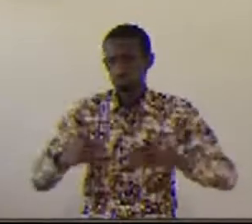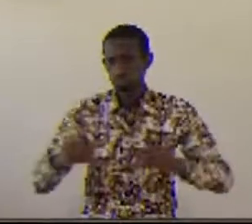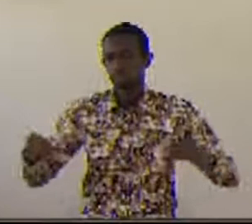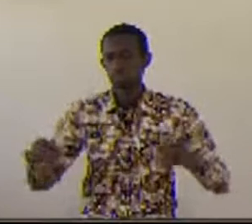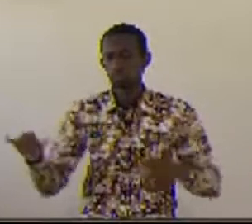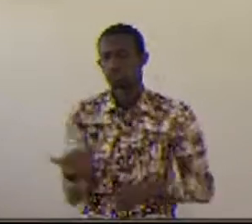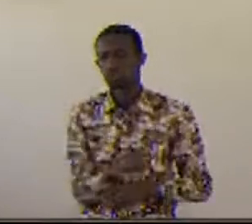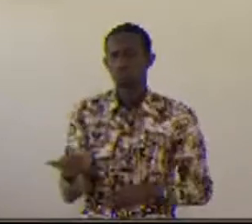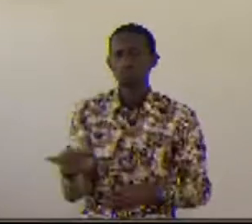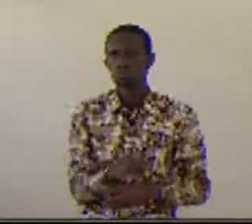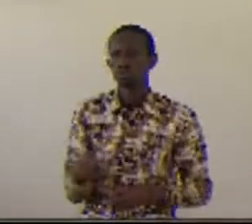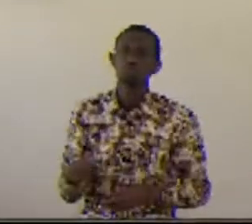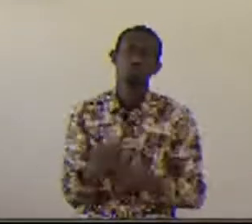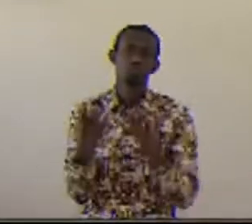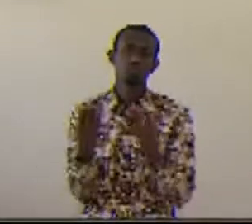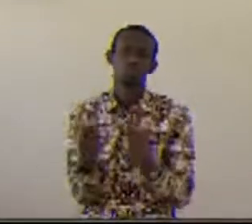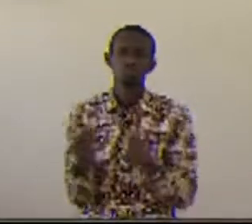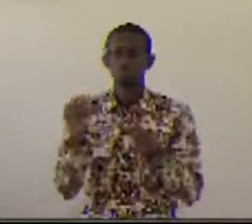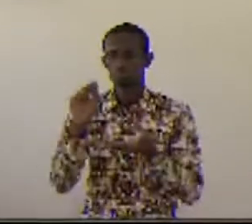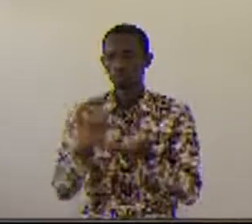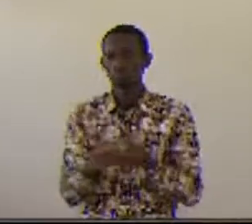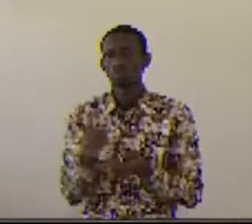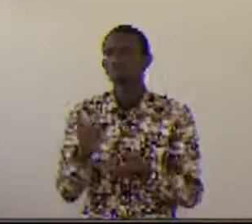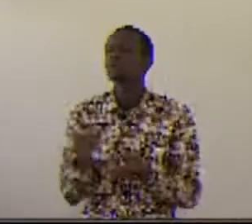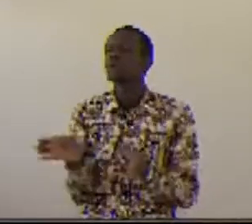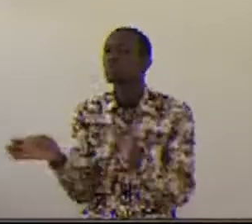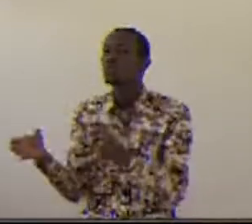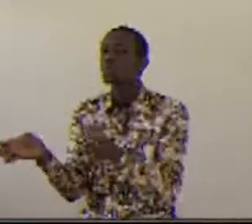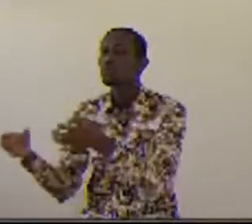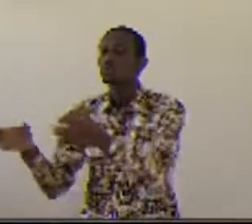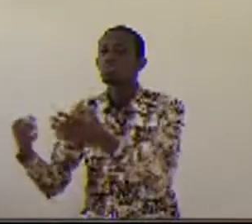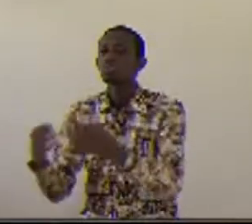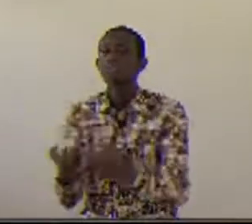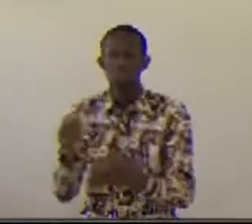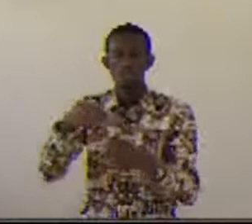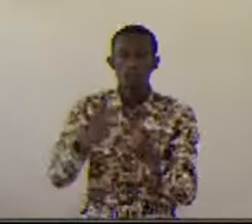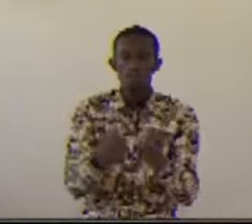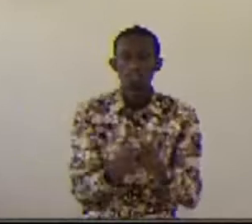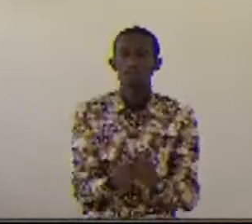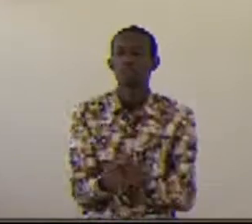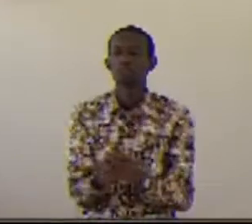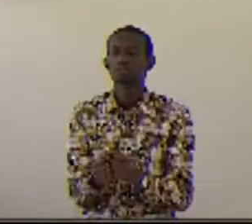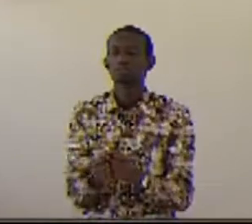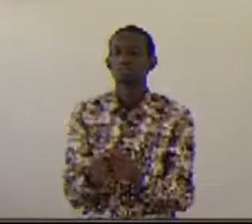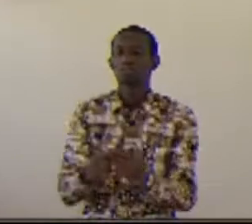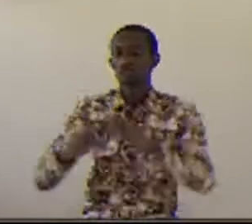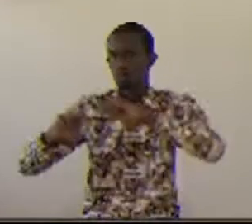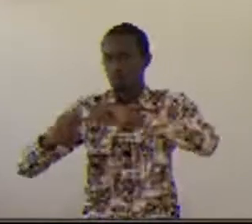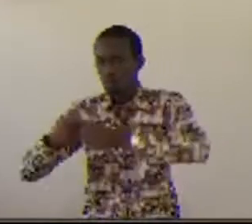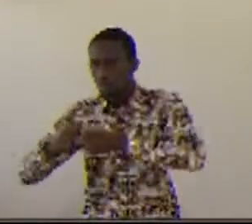And of course, in groups containing metals and non-metals, the electrical conductivity